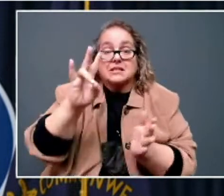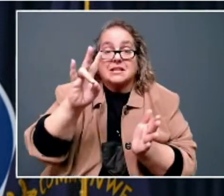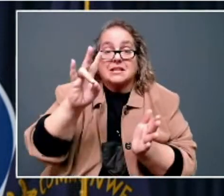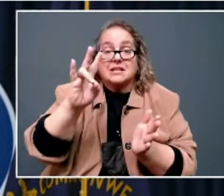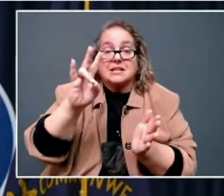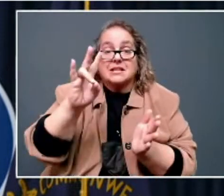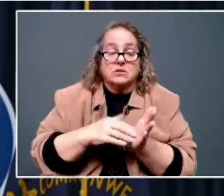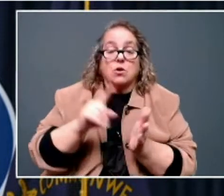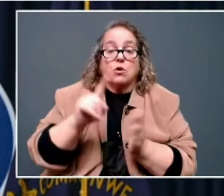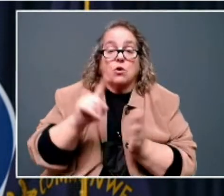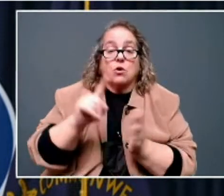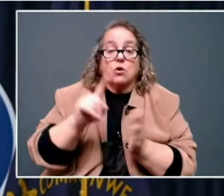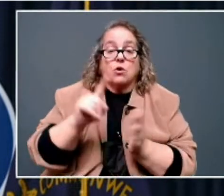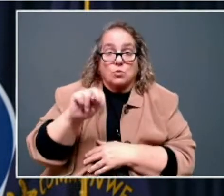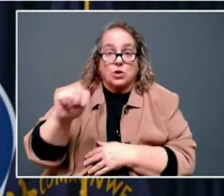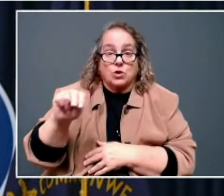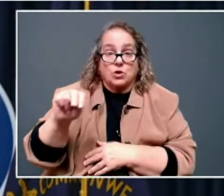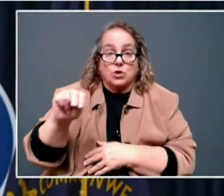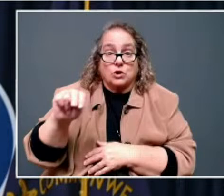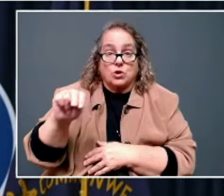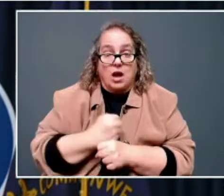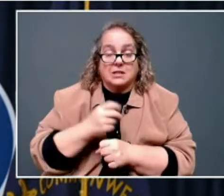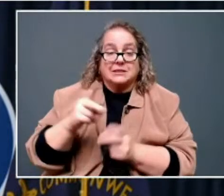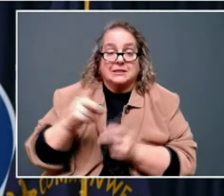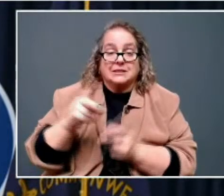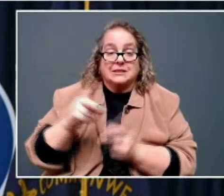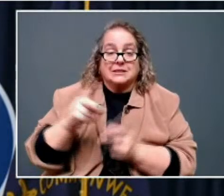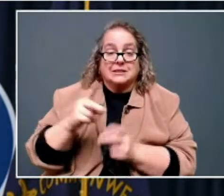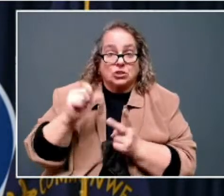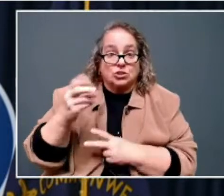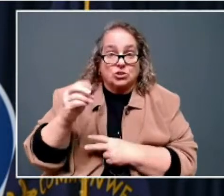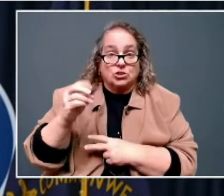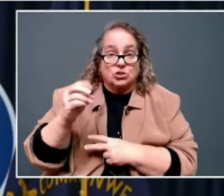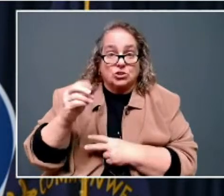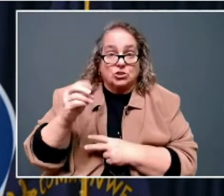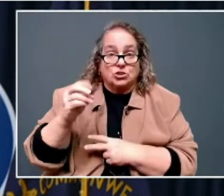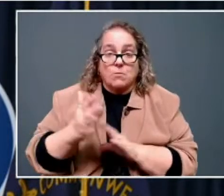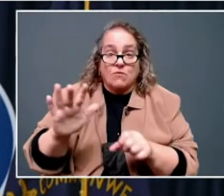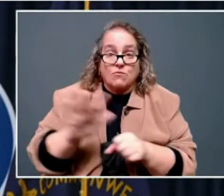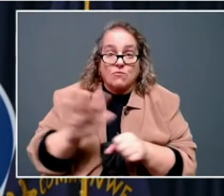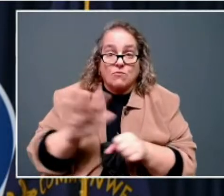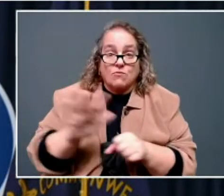7,122 got their second shot to become fully vaccinated, and